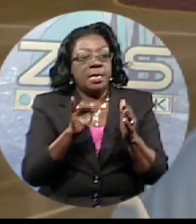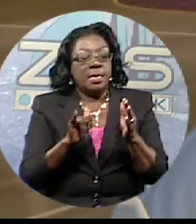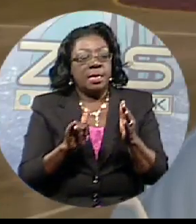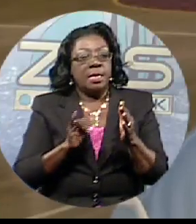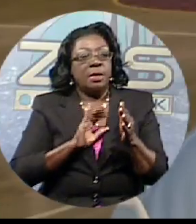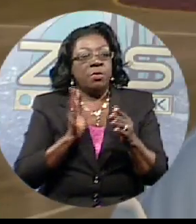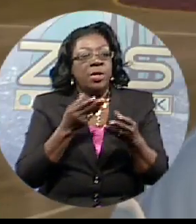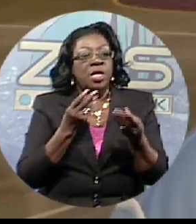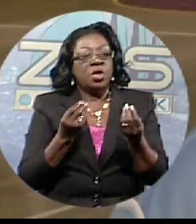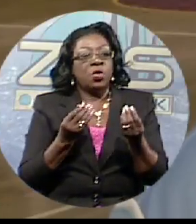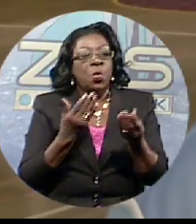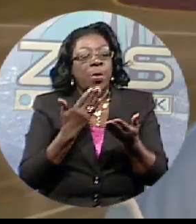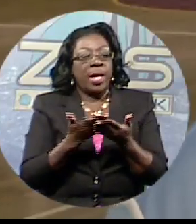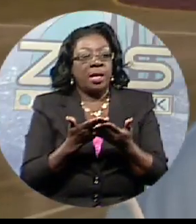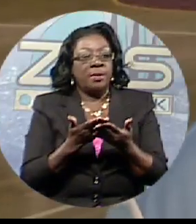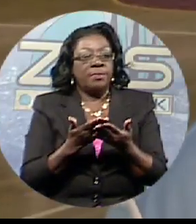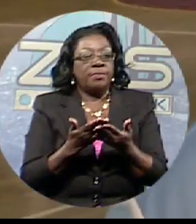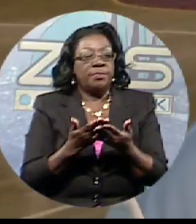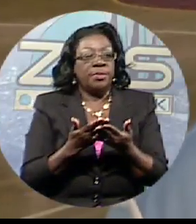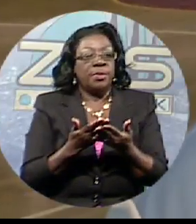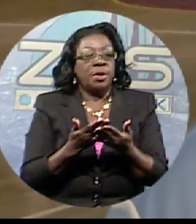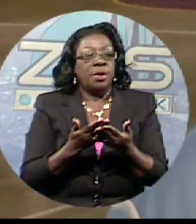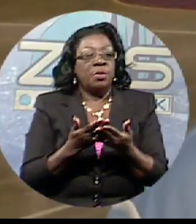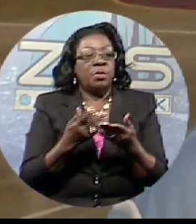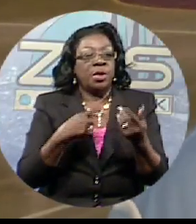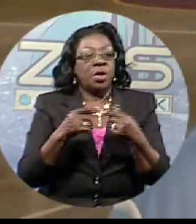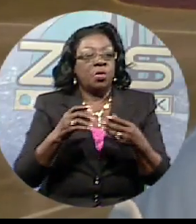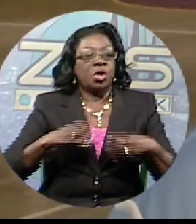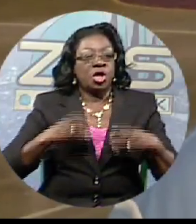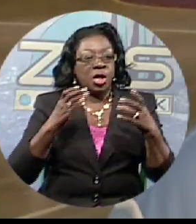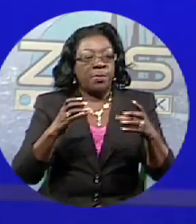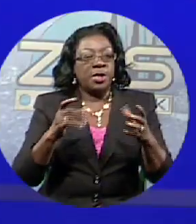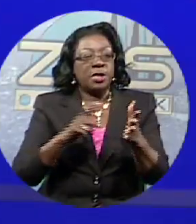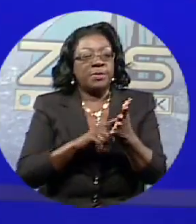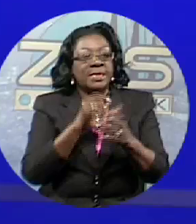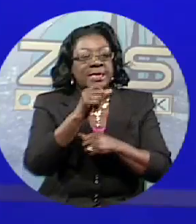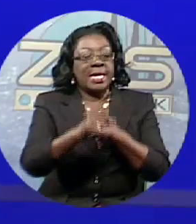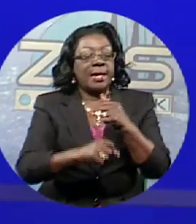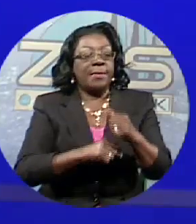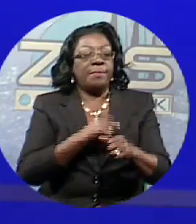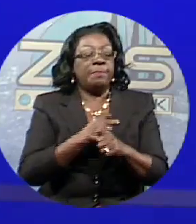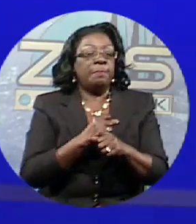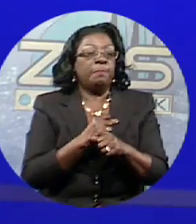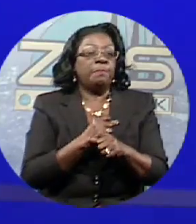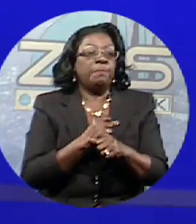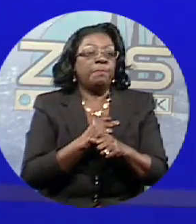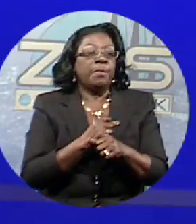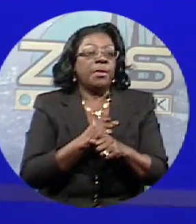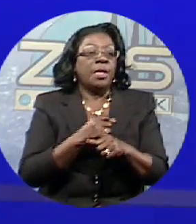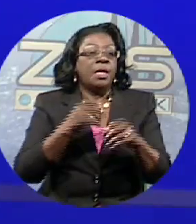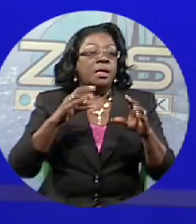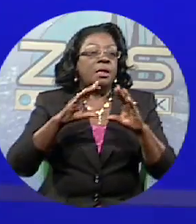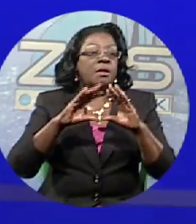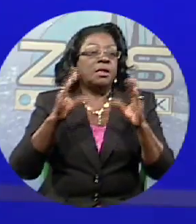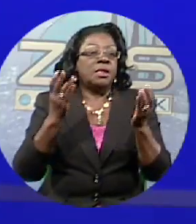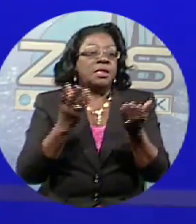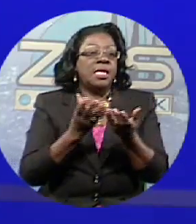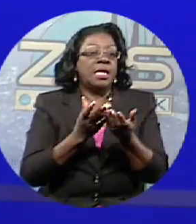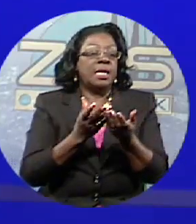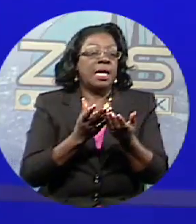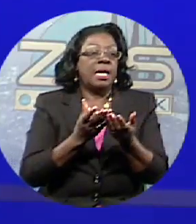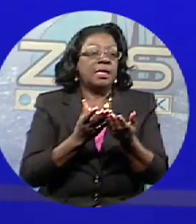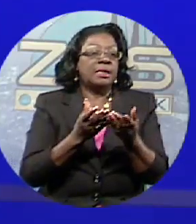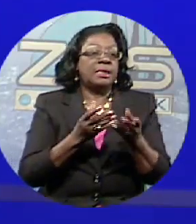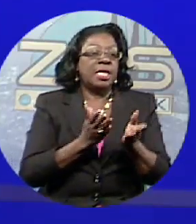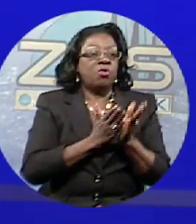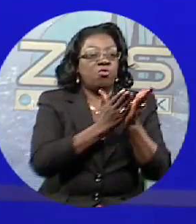they'll do what we need them to do, and we could go to the championship this year. The Farmers Key Class C Regatta took place over the